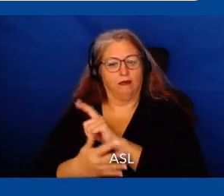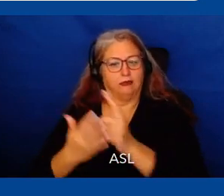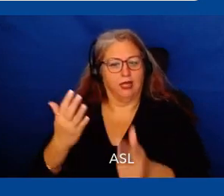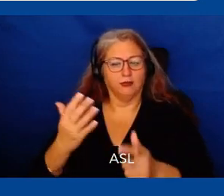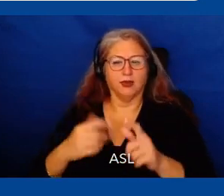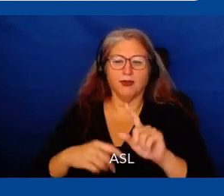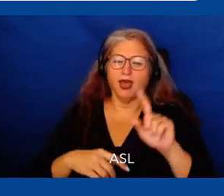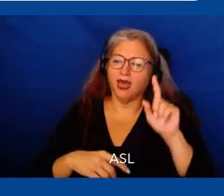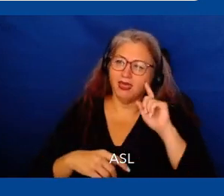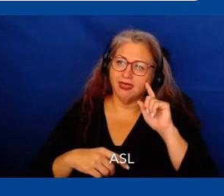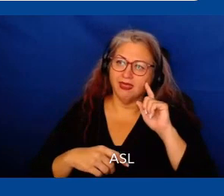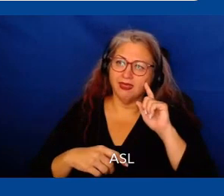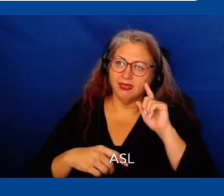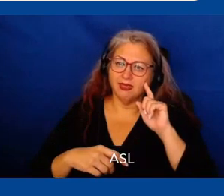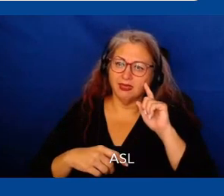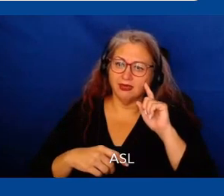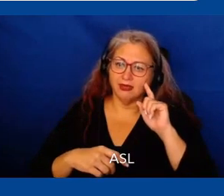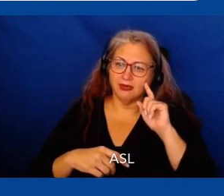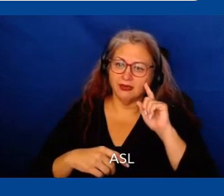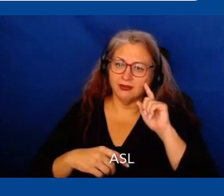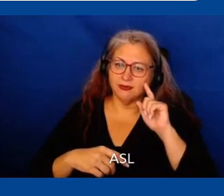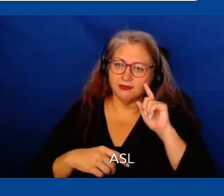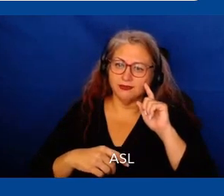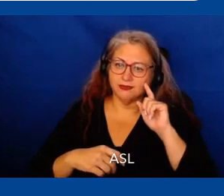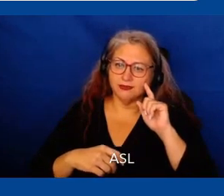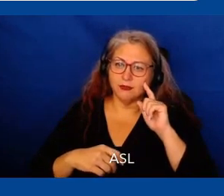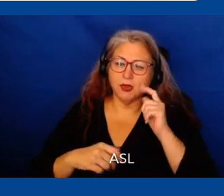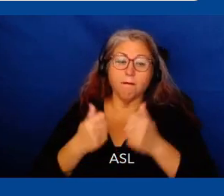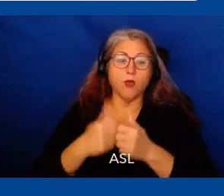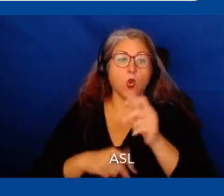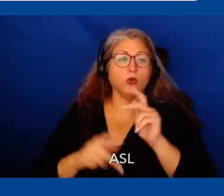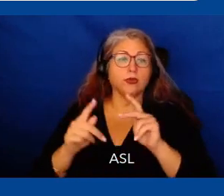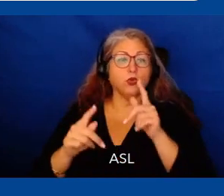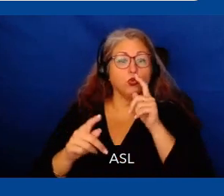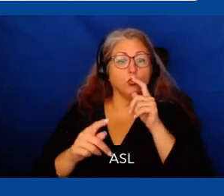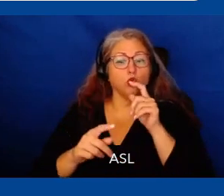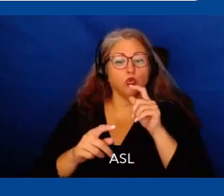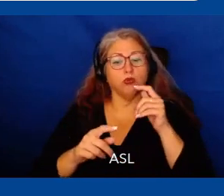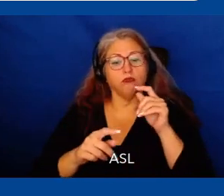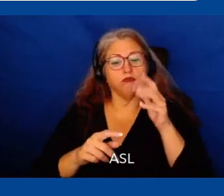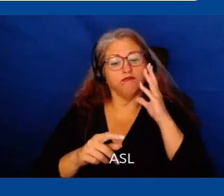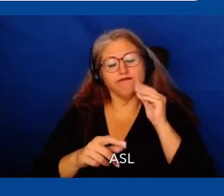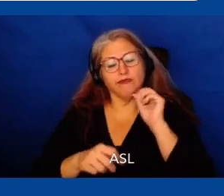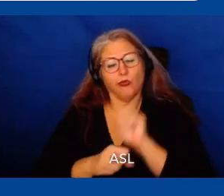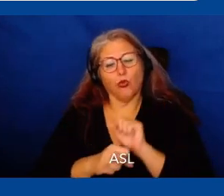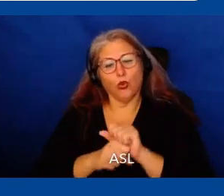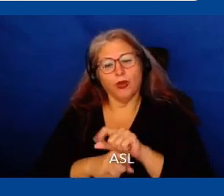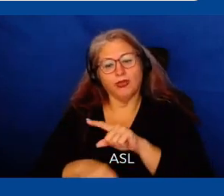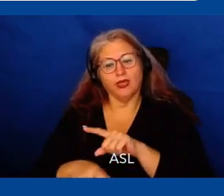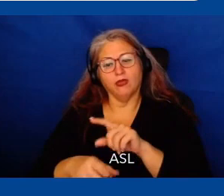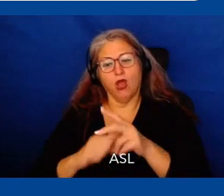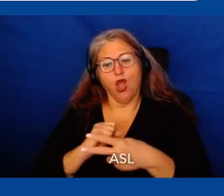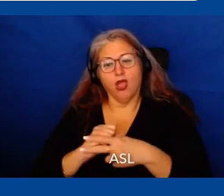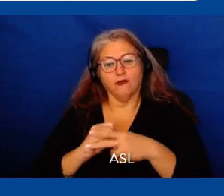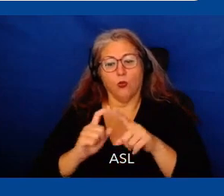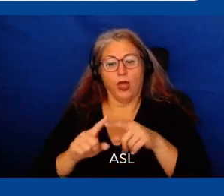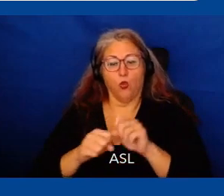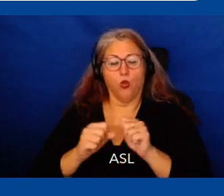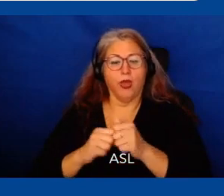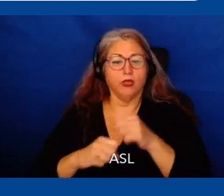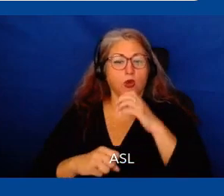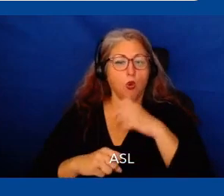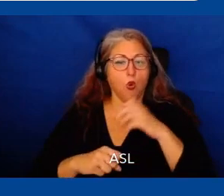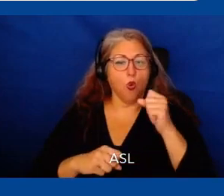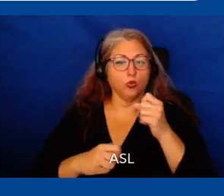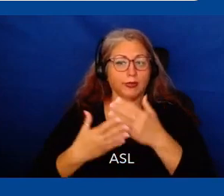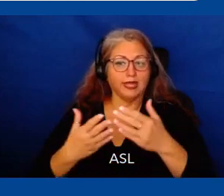think I would think that probably most people working with archives, part of the pleasure of working with older materials, part of the pleasure